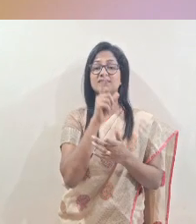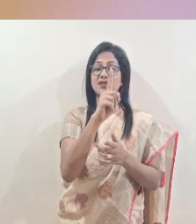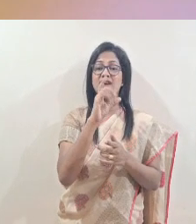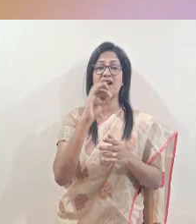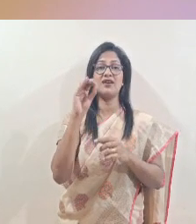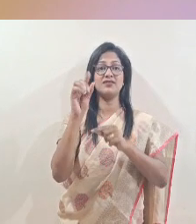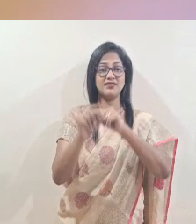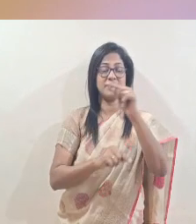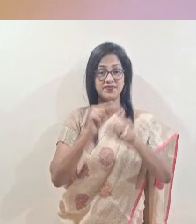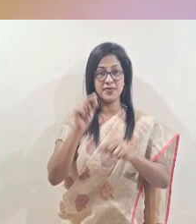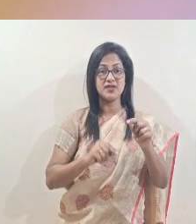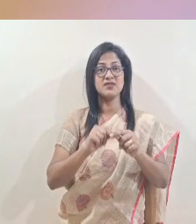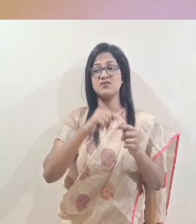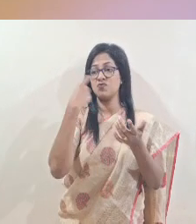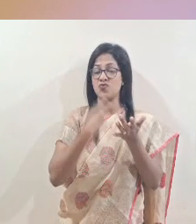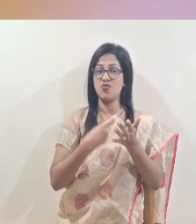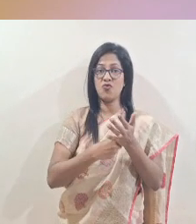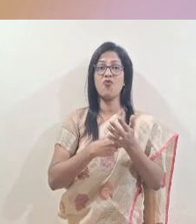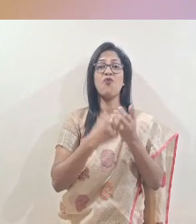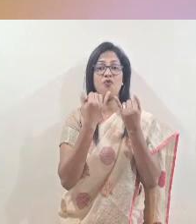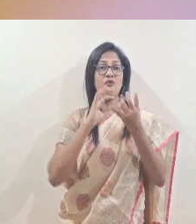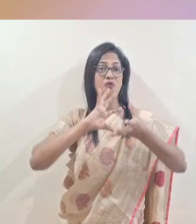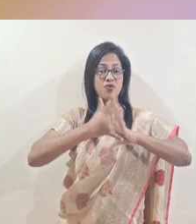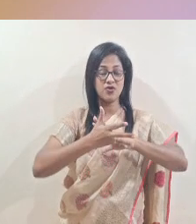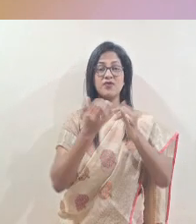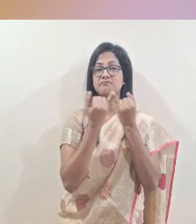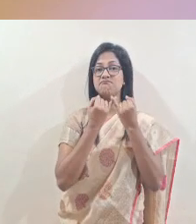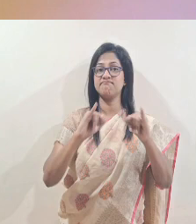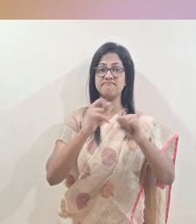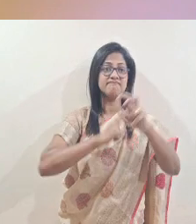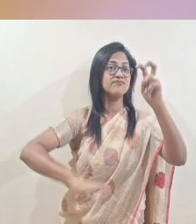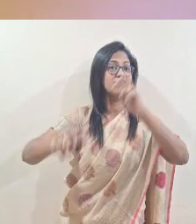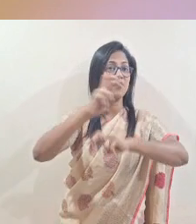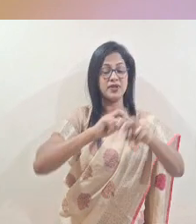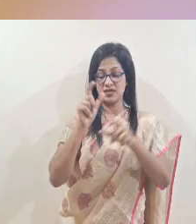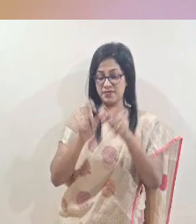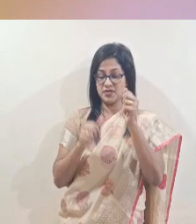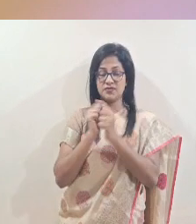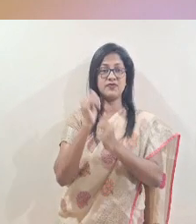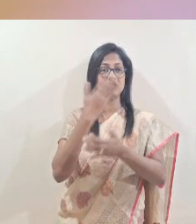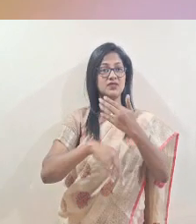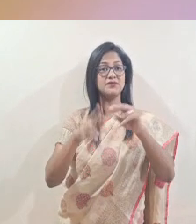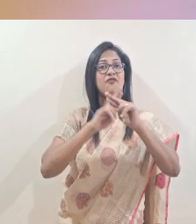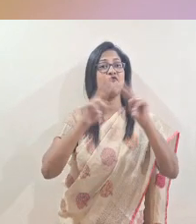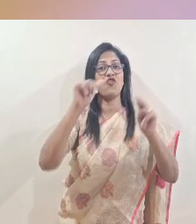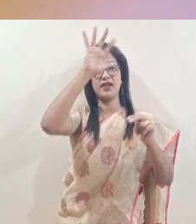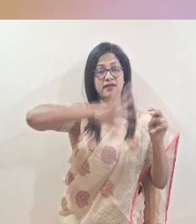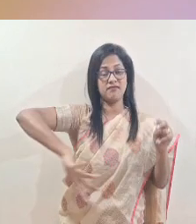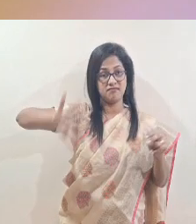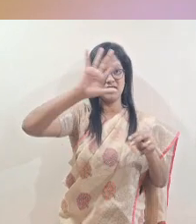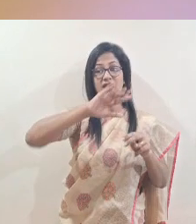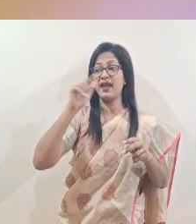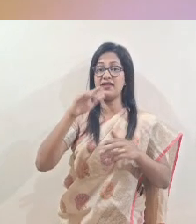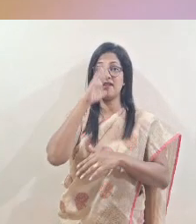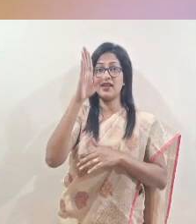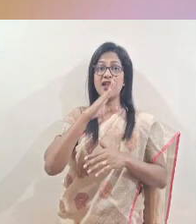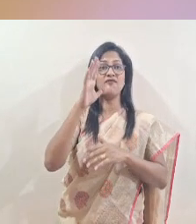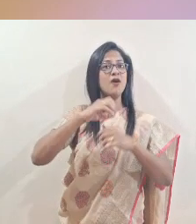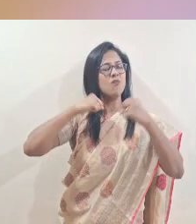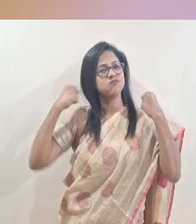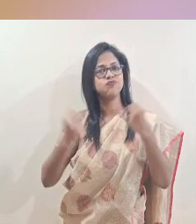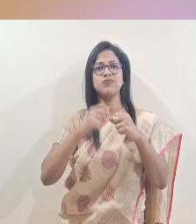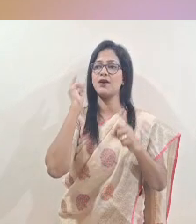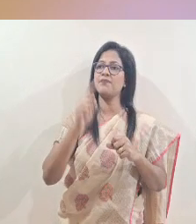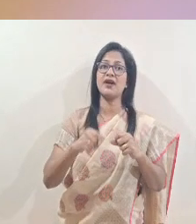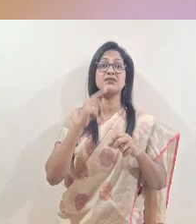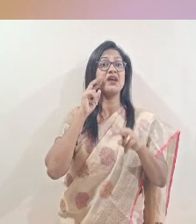autonomous, independent mobility of people with disabilities across the country, and the railways is committed to deliver that. If they don't, they have